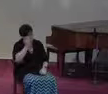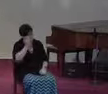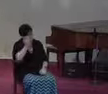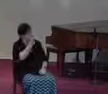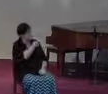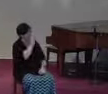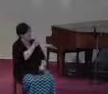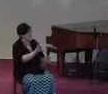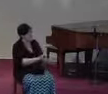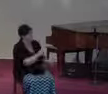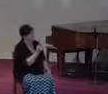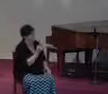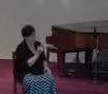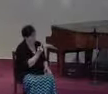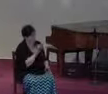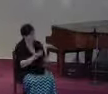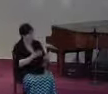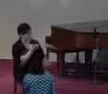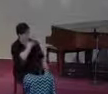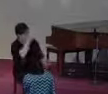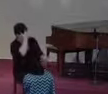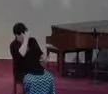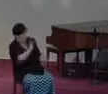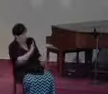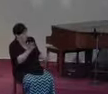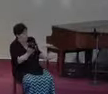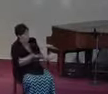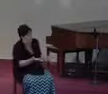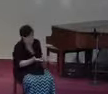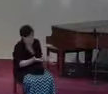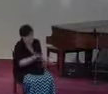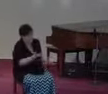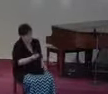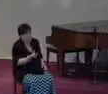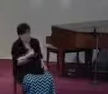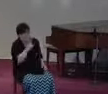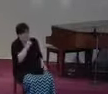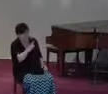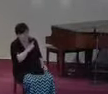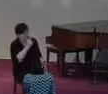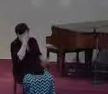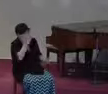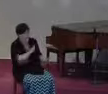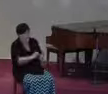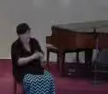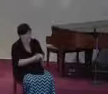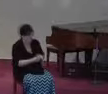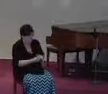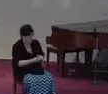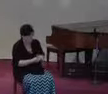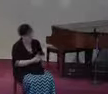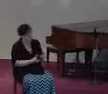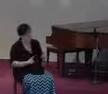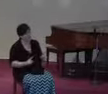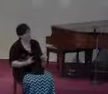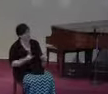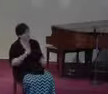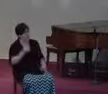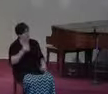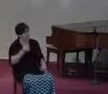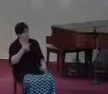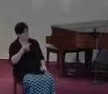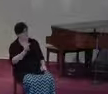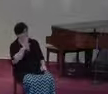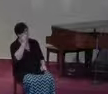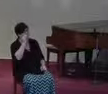She may not know exactly what, and I have no doubt that she had no idea how, but she knew that he